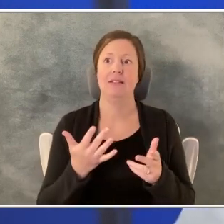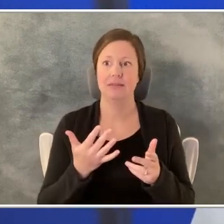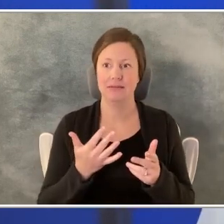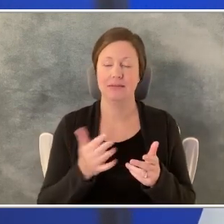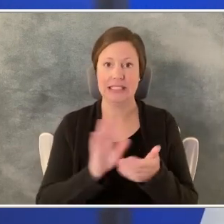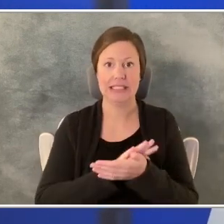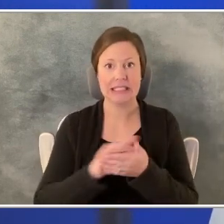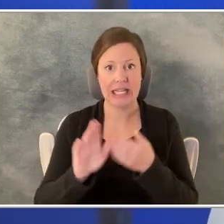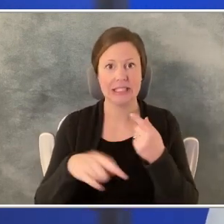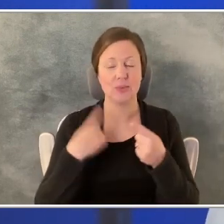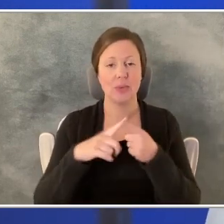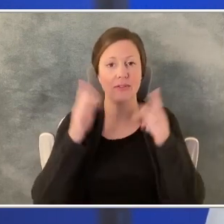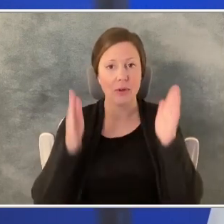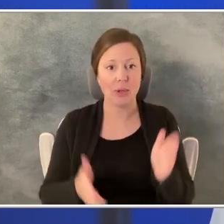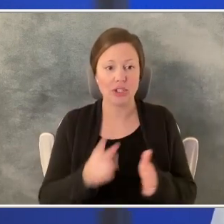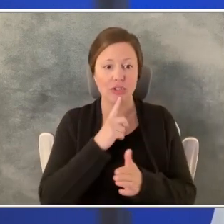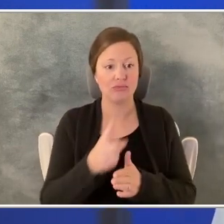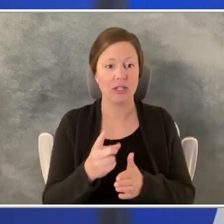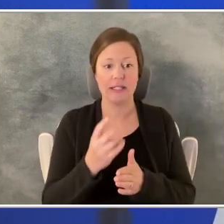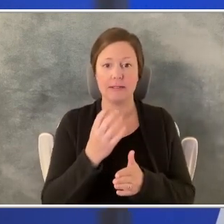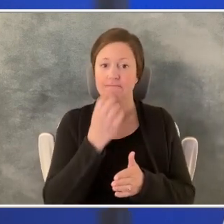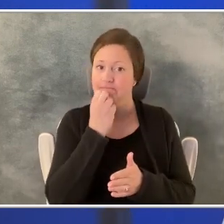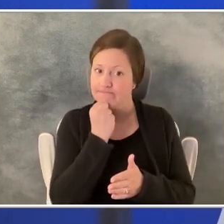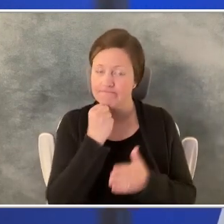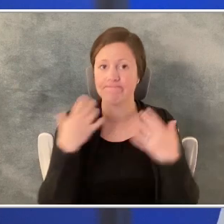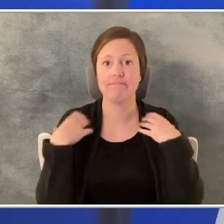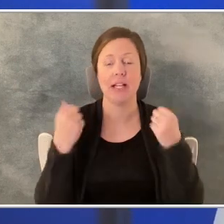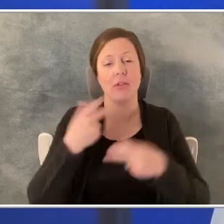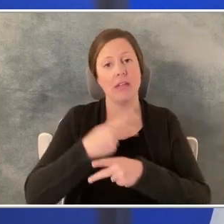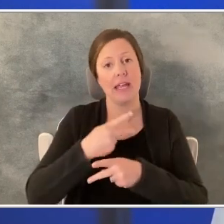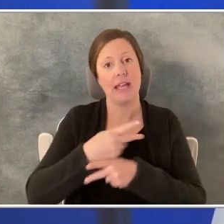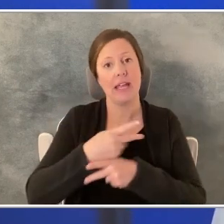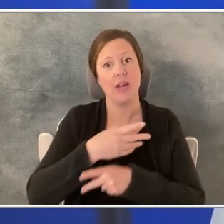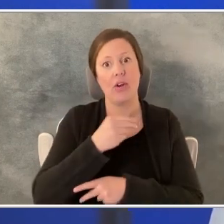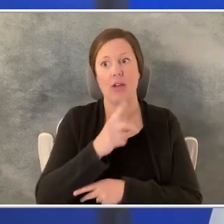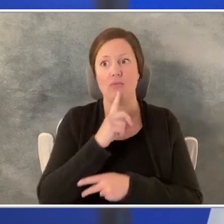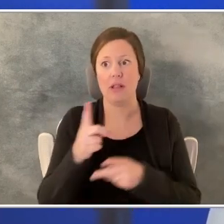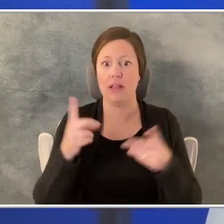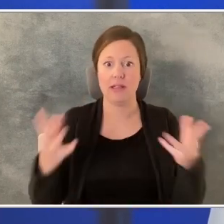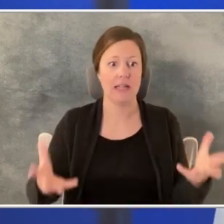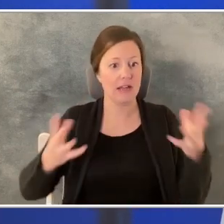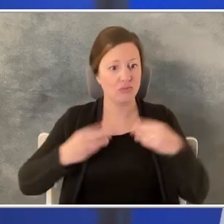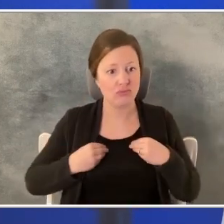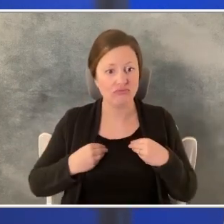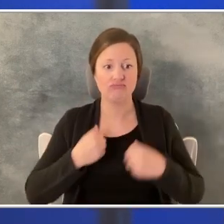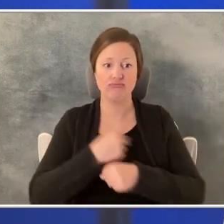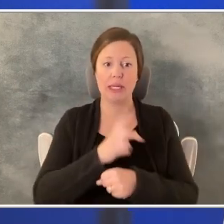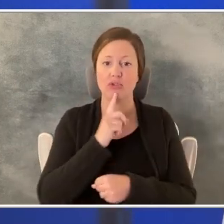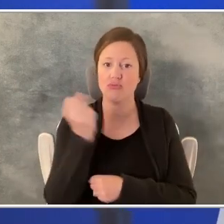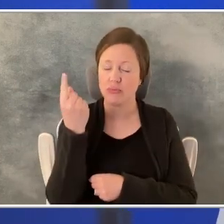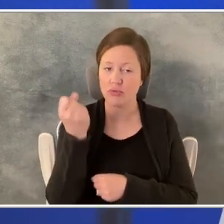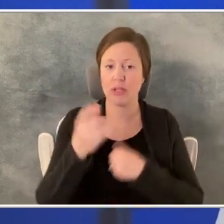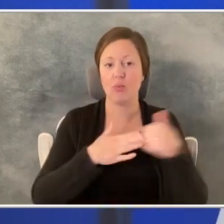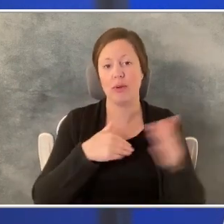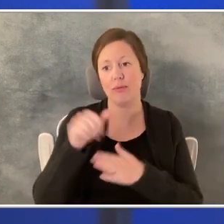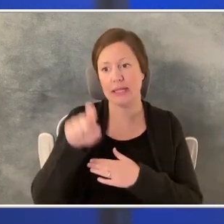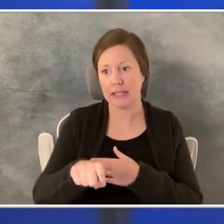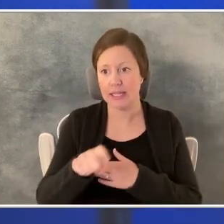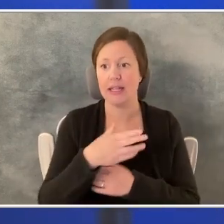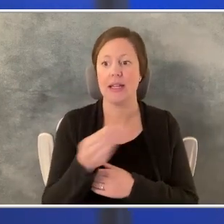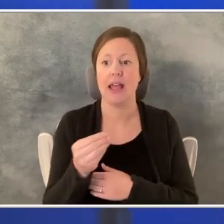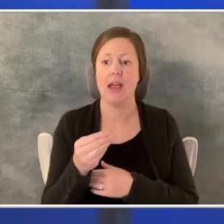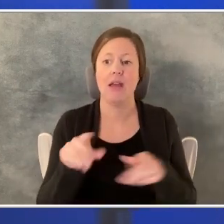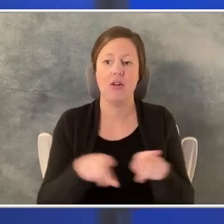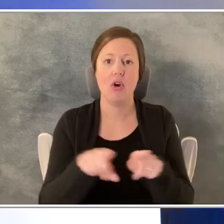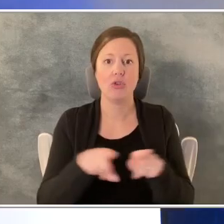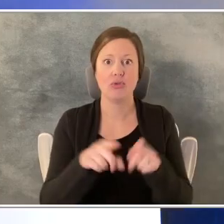their healthcare very seriously and really takes ownership of making sure they understand what they need and seek out what fits well for